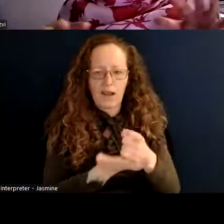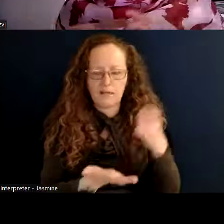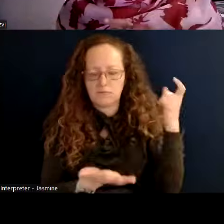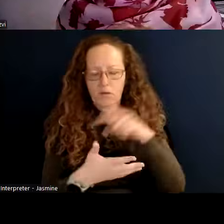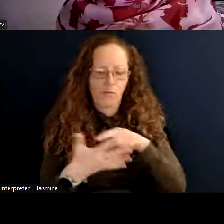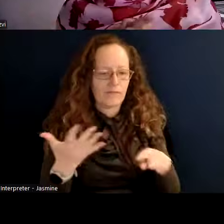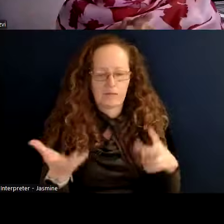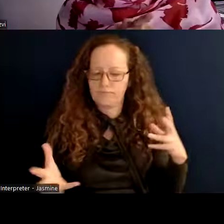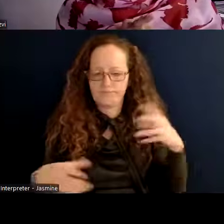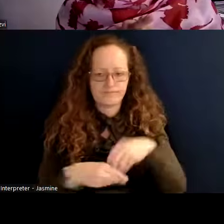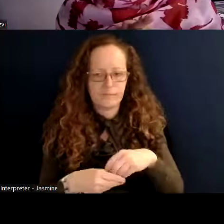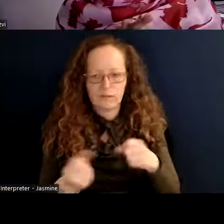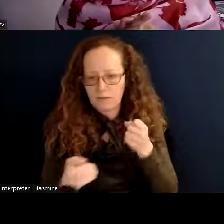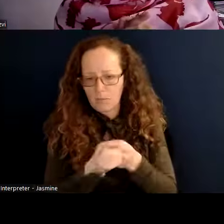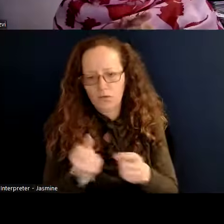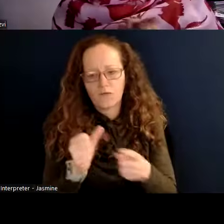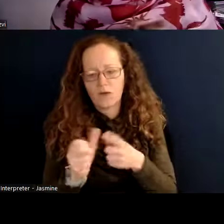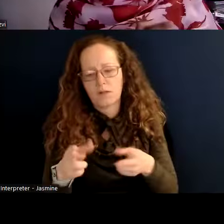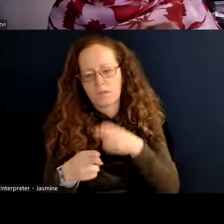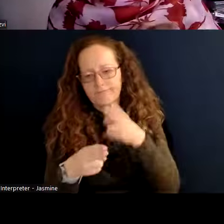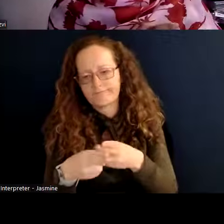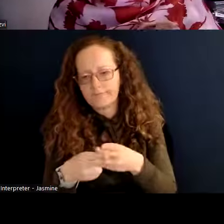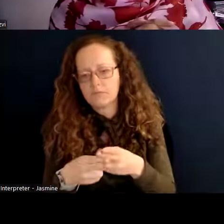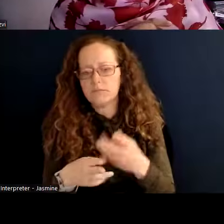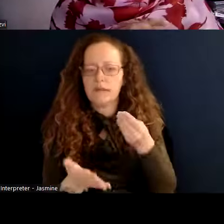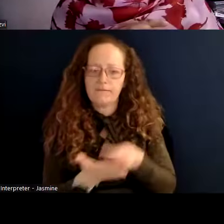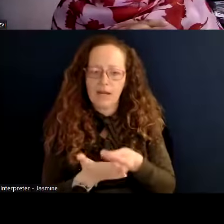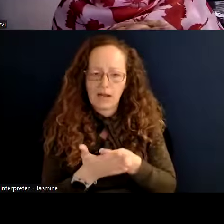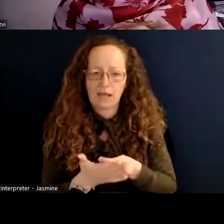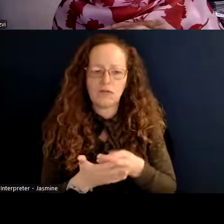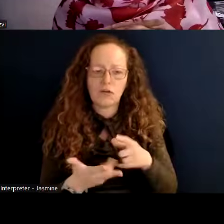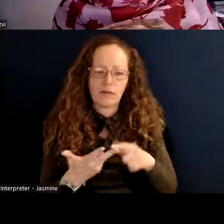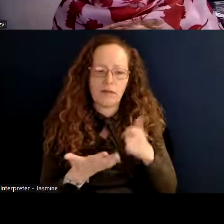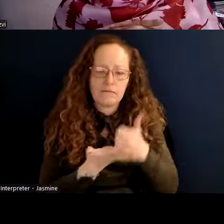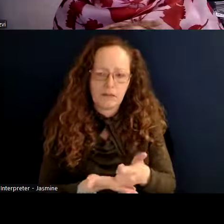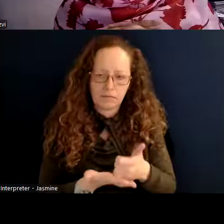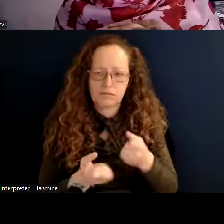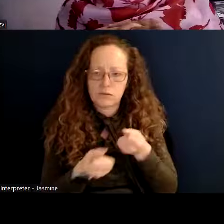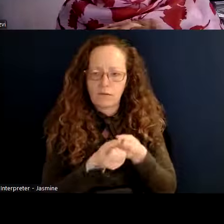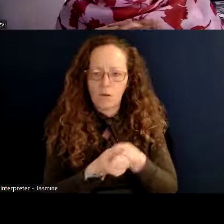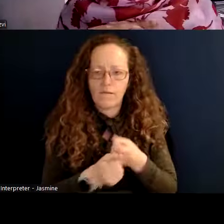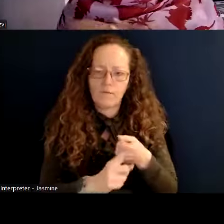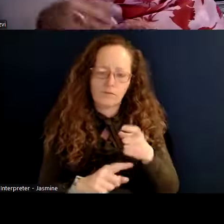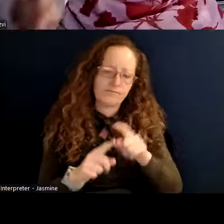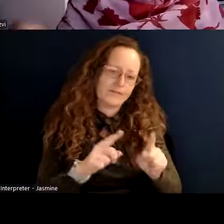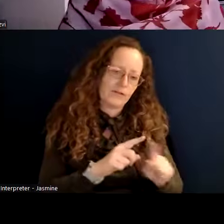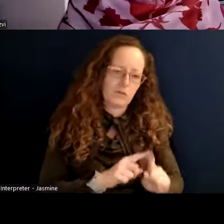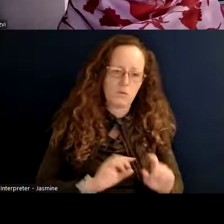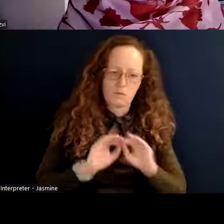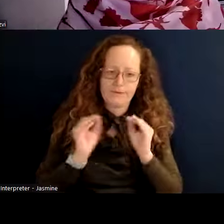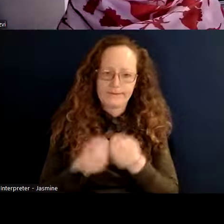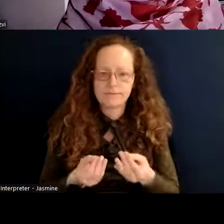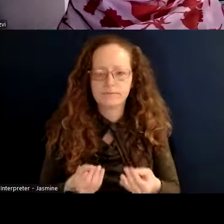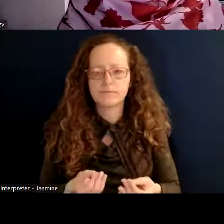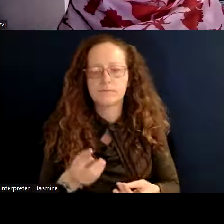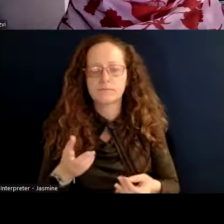with that kind of acknowledgement of the financial and logistical support provided by these organizations. The